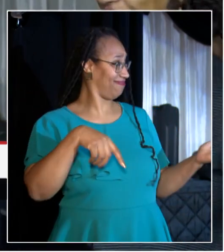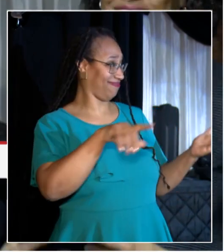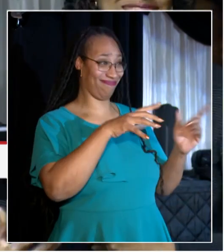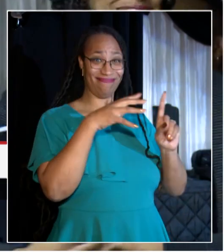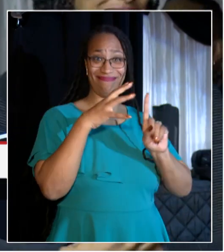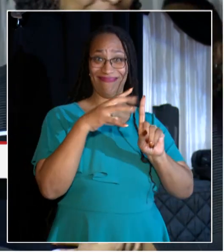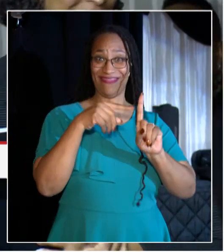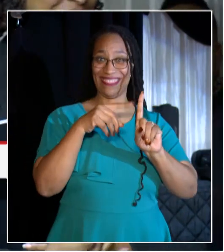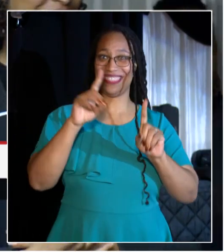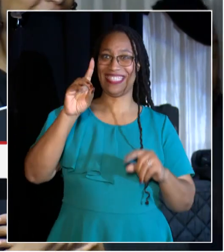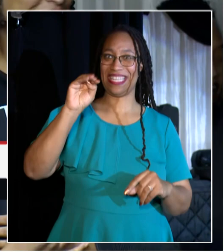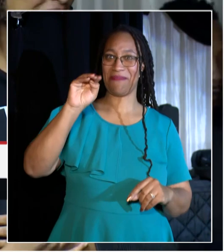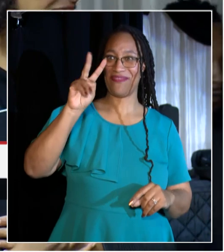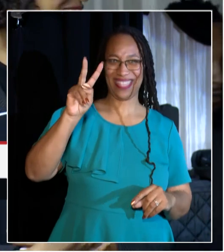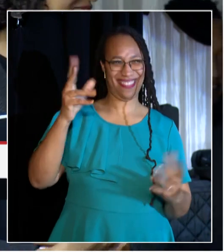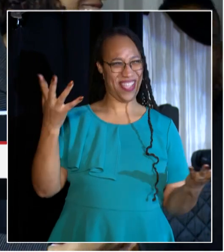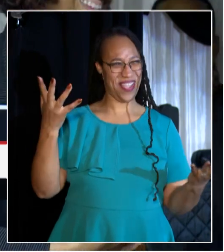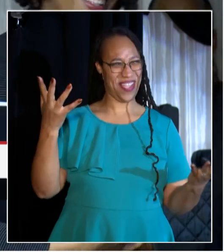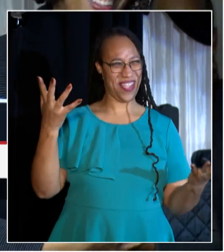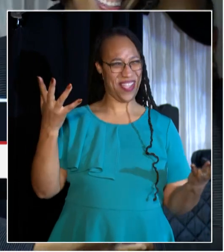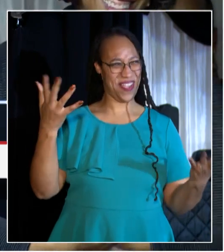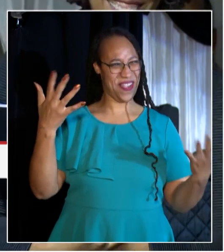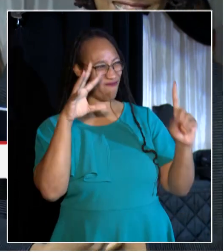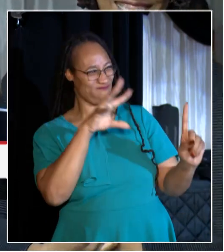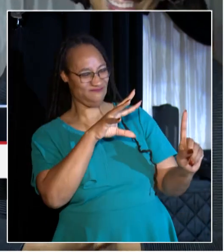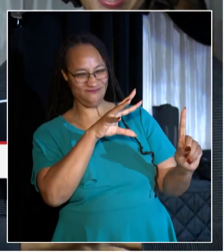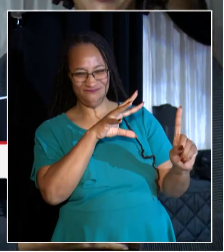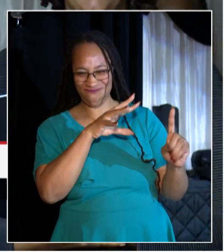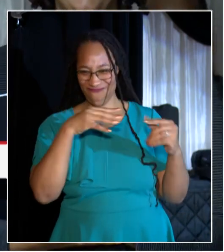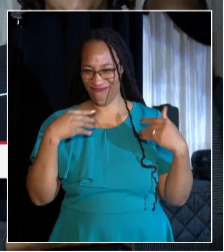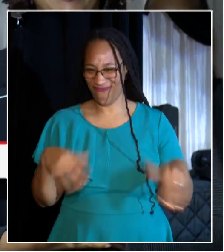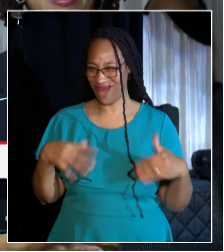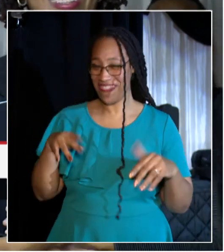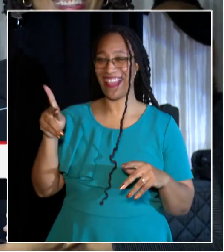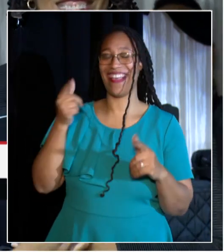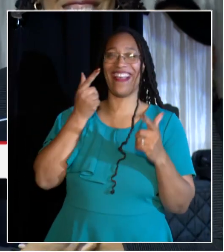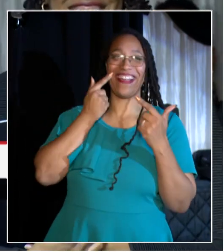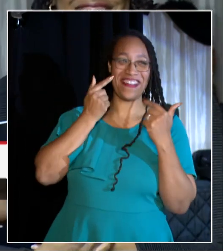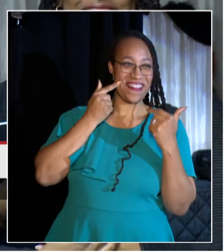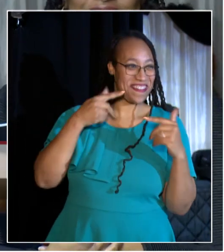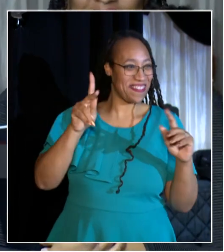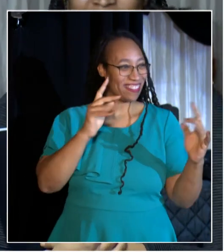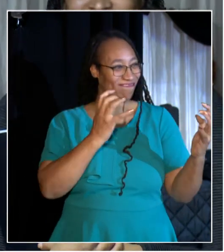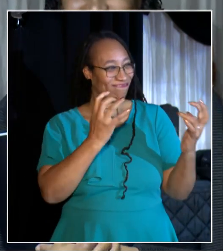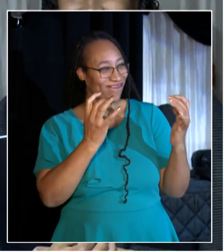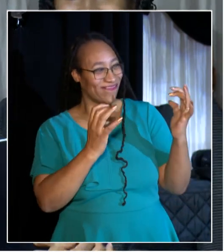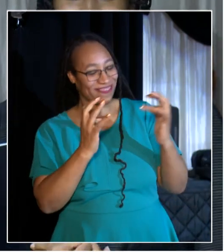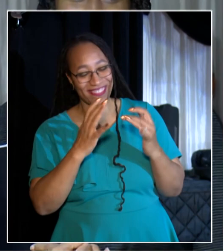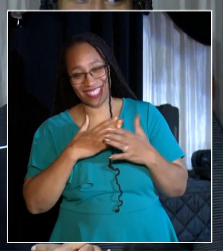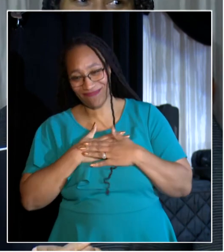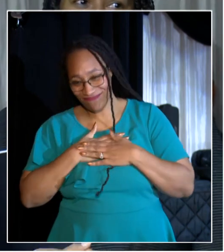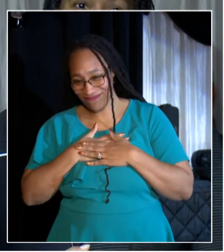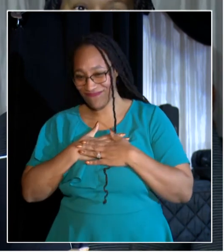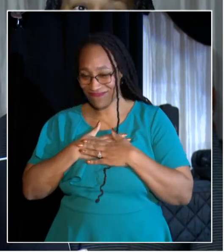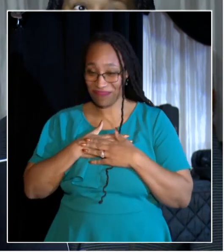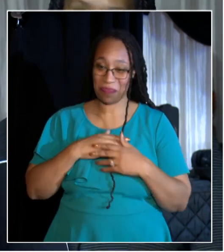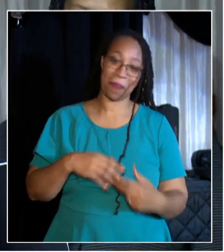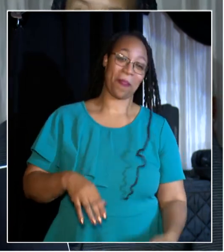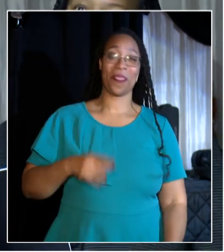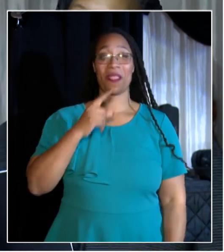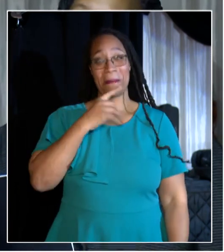Now, the mayor, when I said that, our honorable mayor just pat me on the back and said, we are